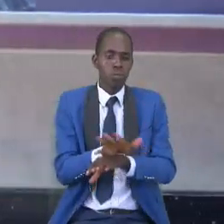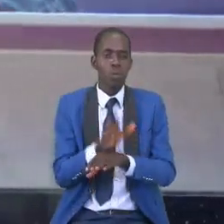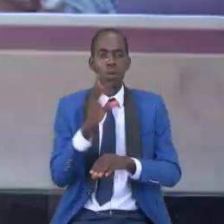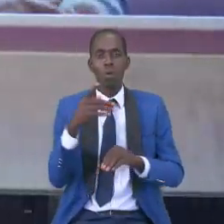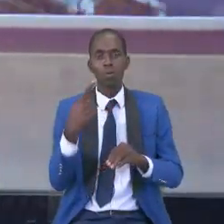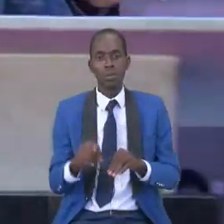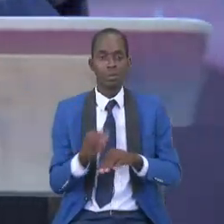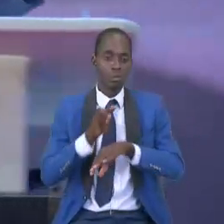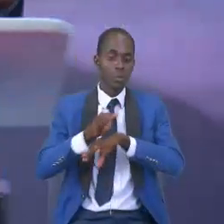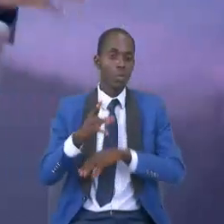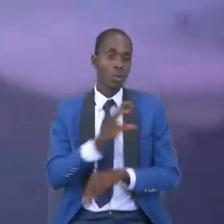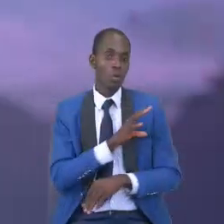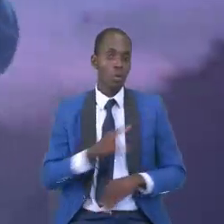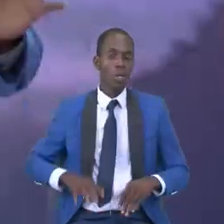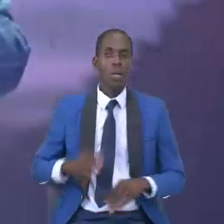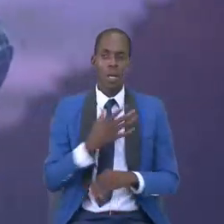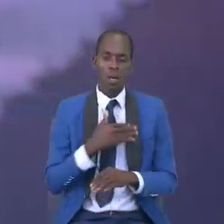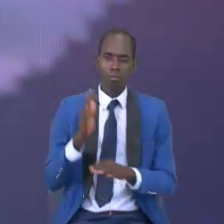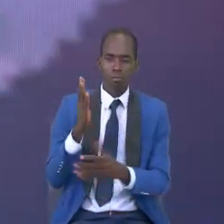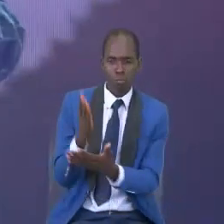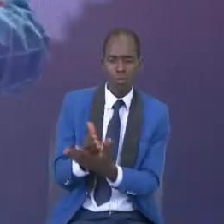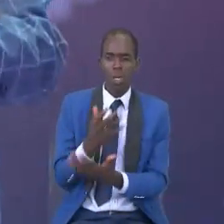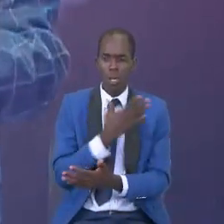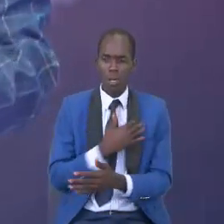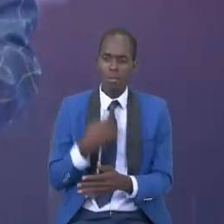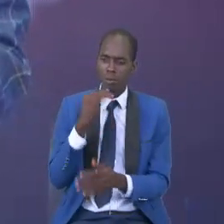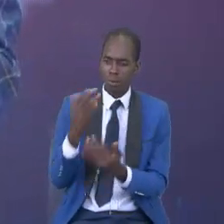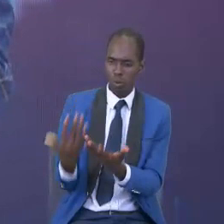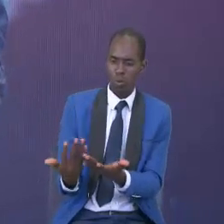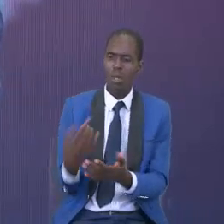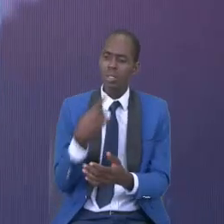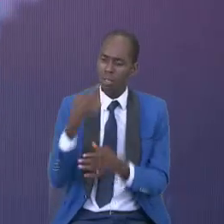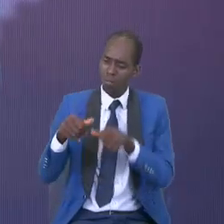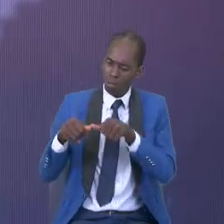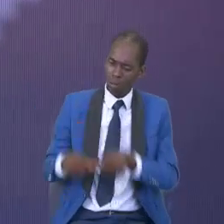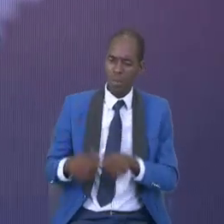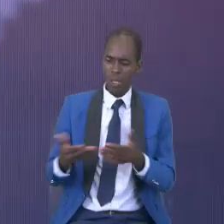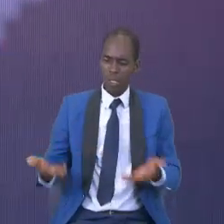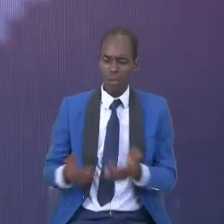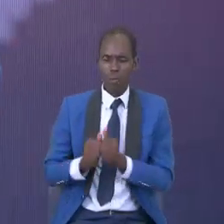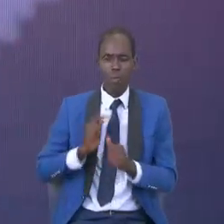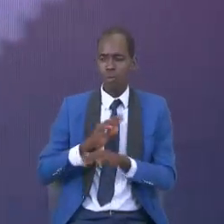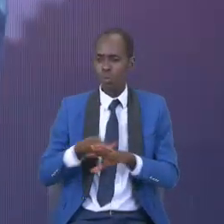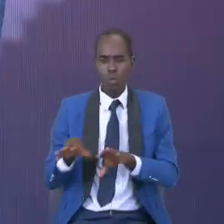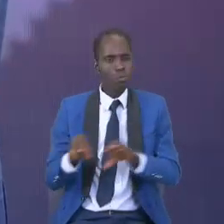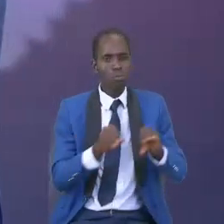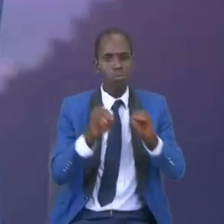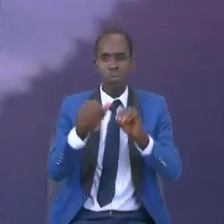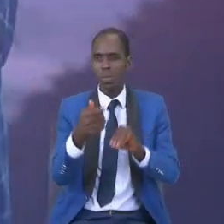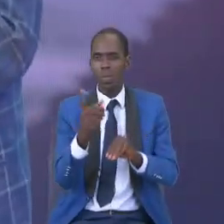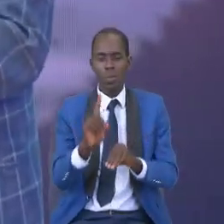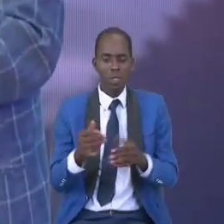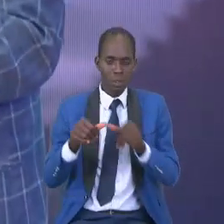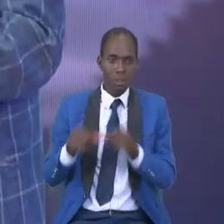of Christ, and they stopped him and they stayed him, and they said, abide here with us, don't go any other place. Look at